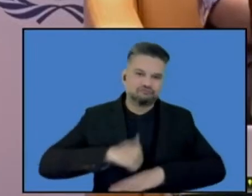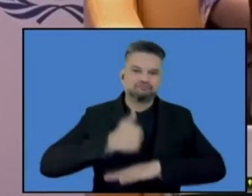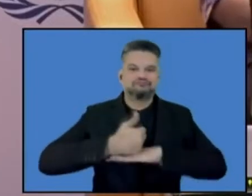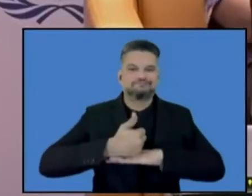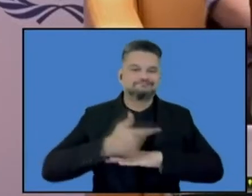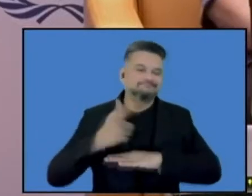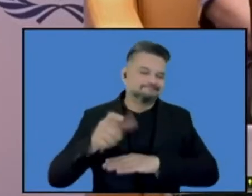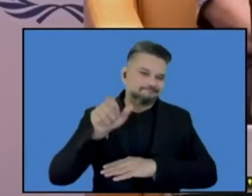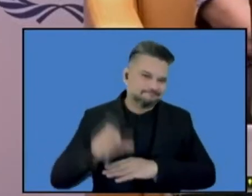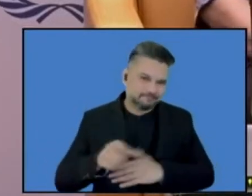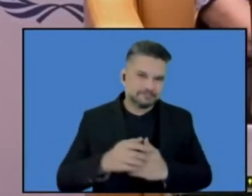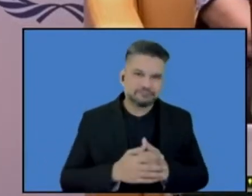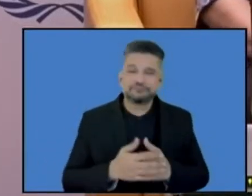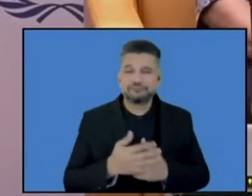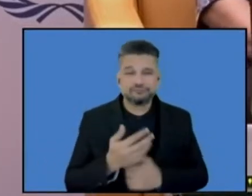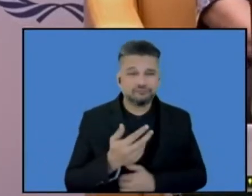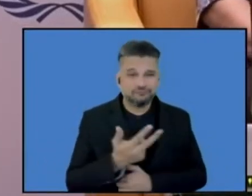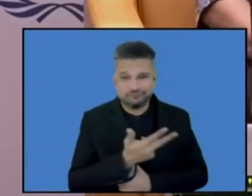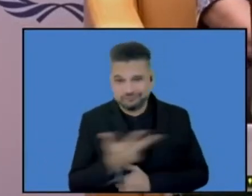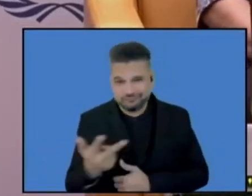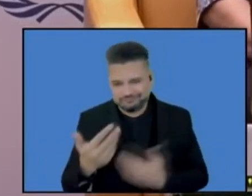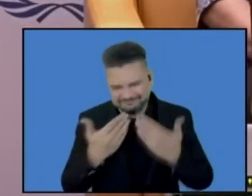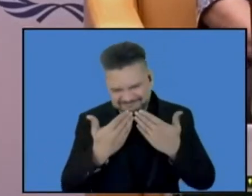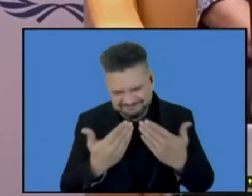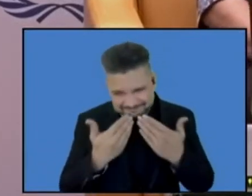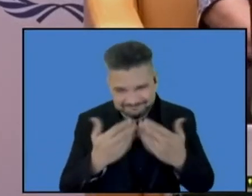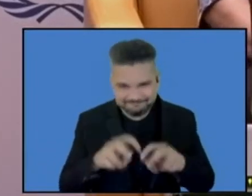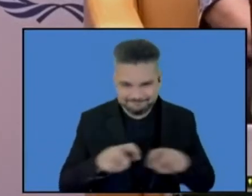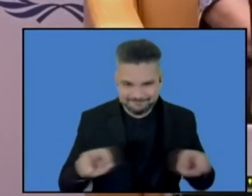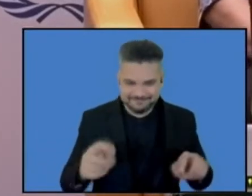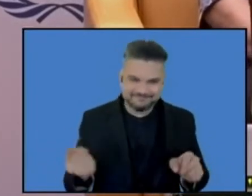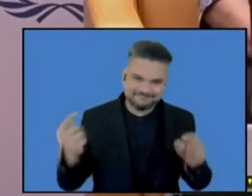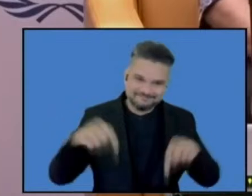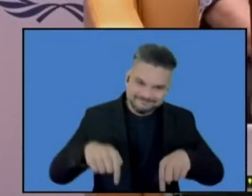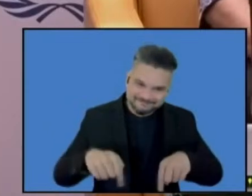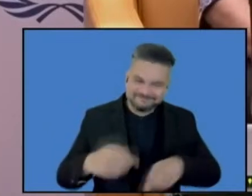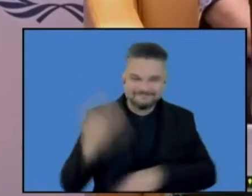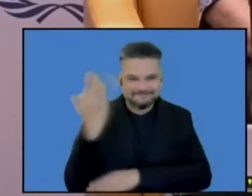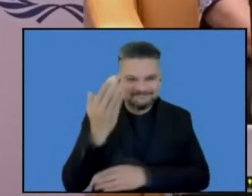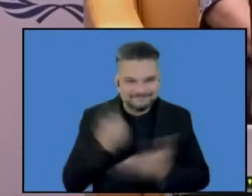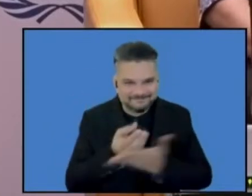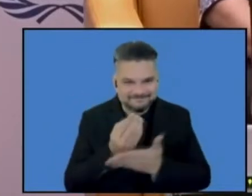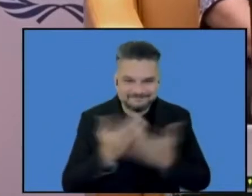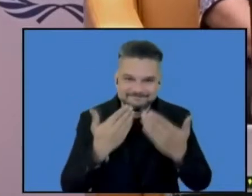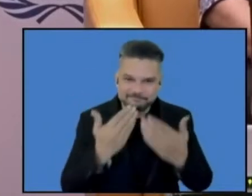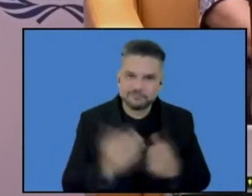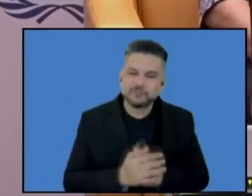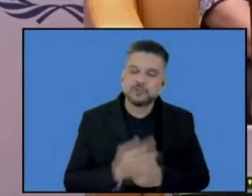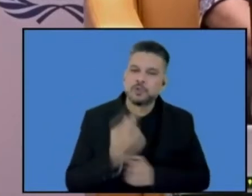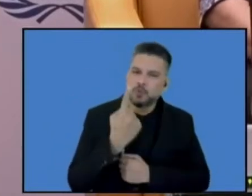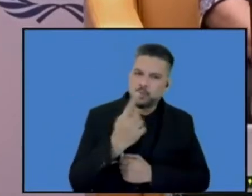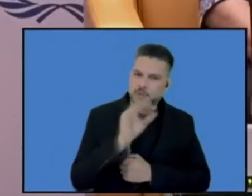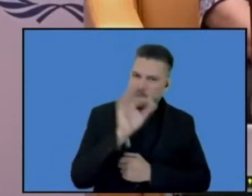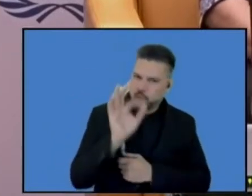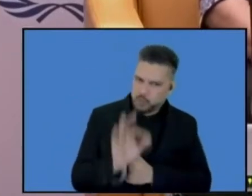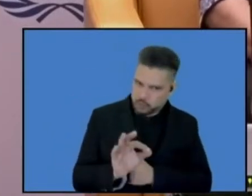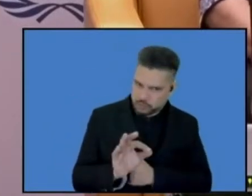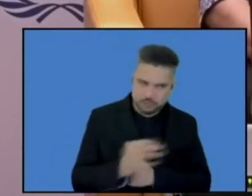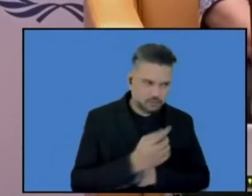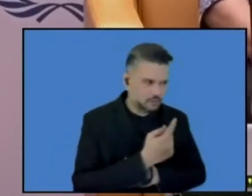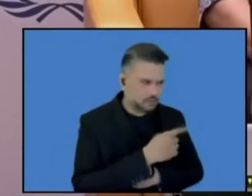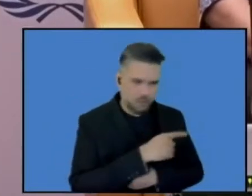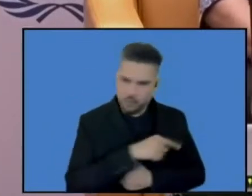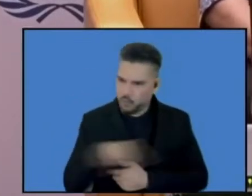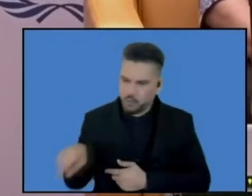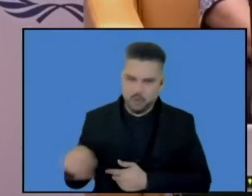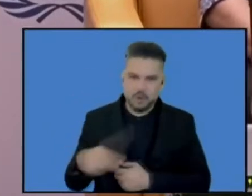you for making time to be with our panel today. I'll have one question each for each of the panelists. We'll try to